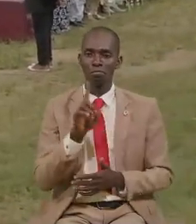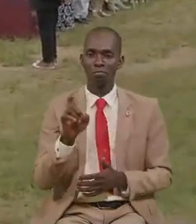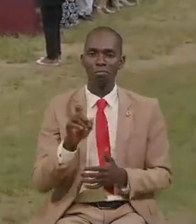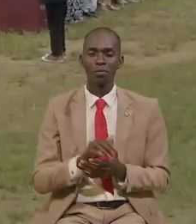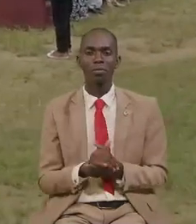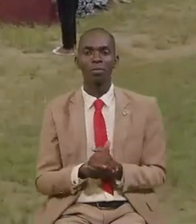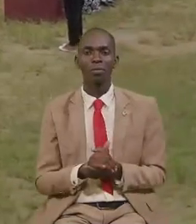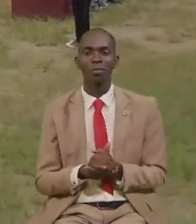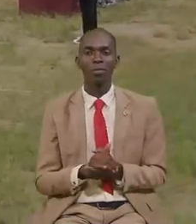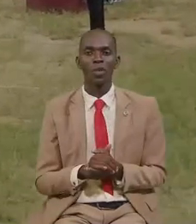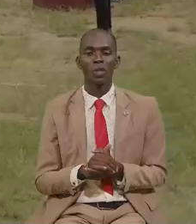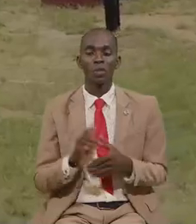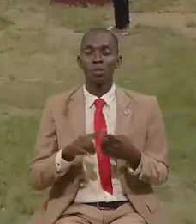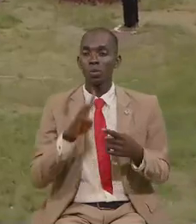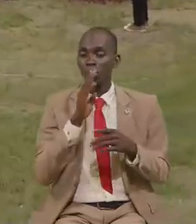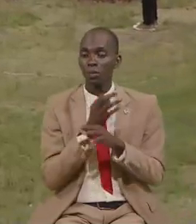to be free